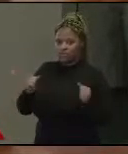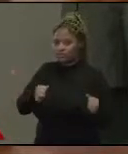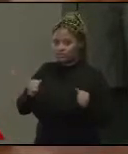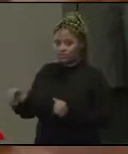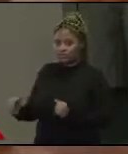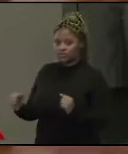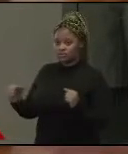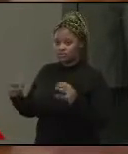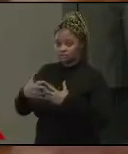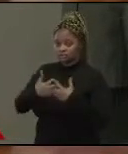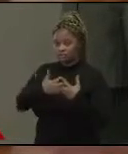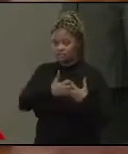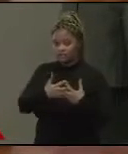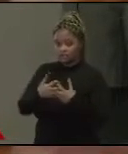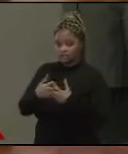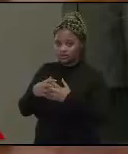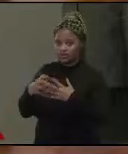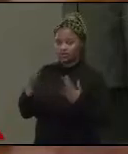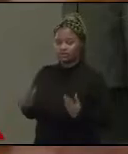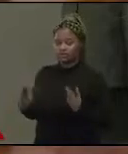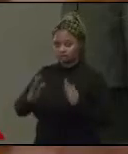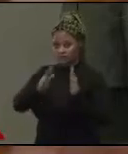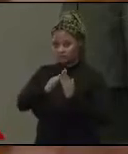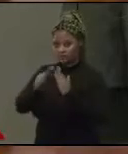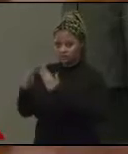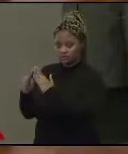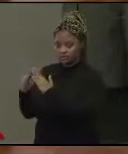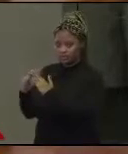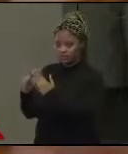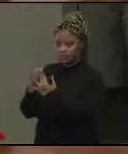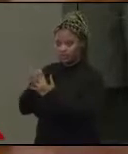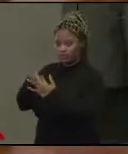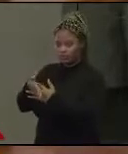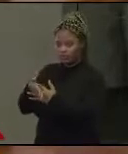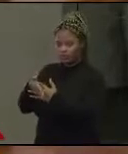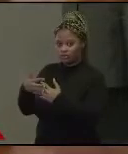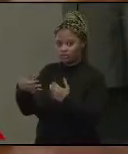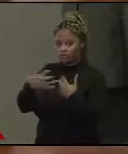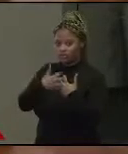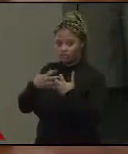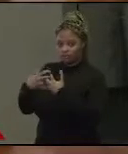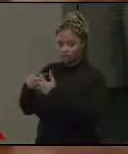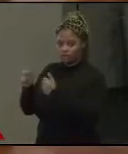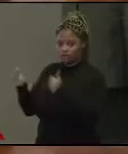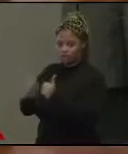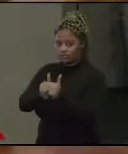Cape through collaborations and partnerships, leaving no one and no place